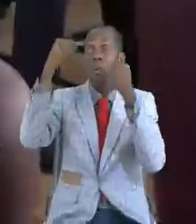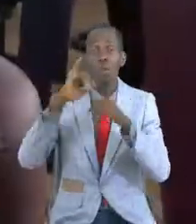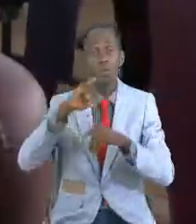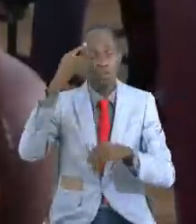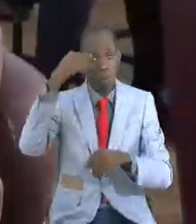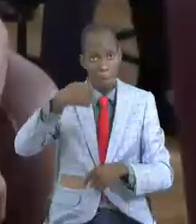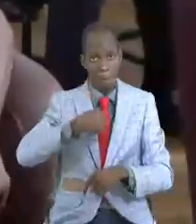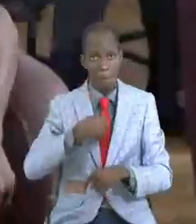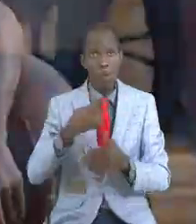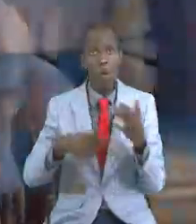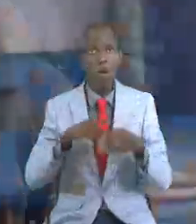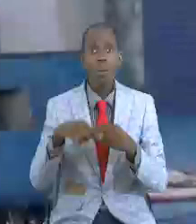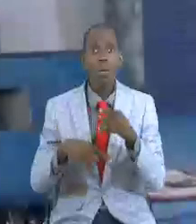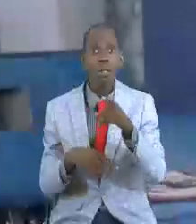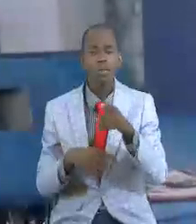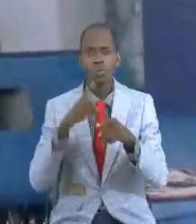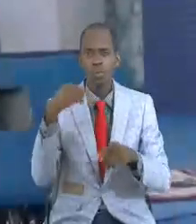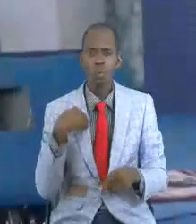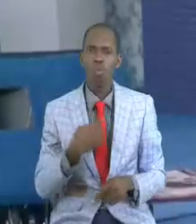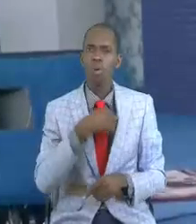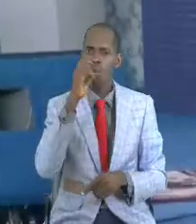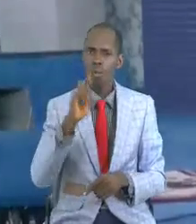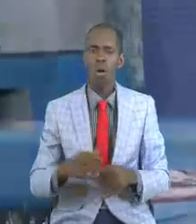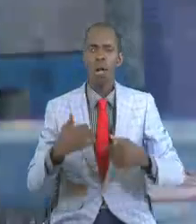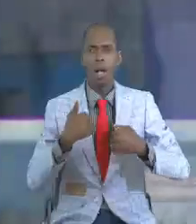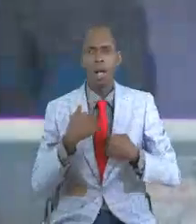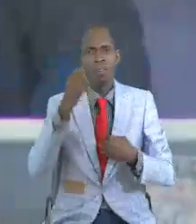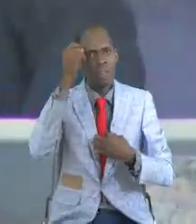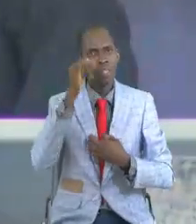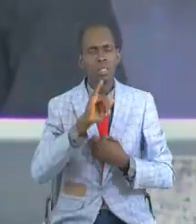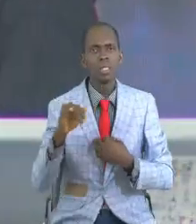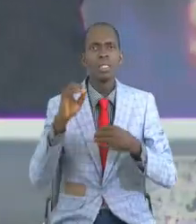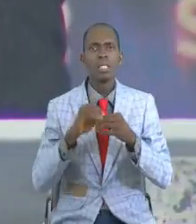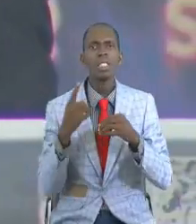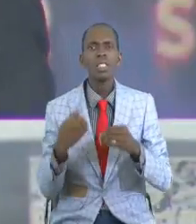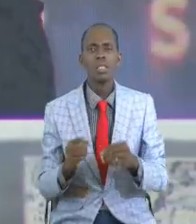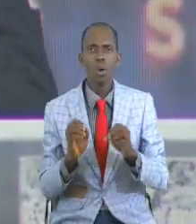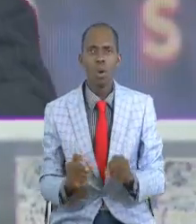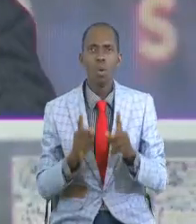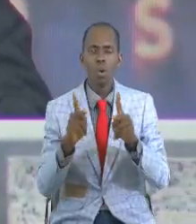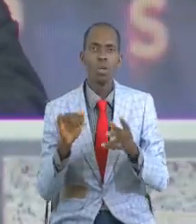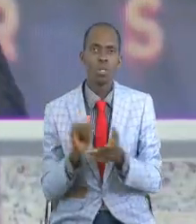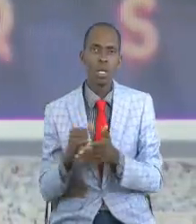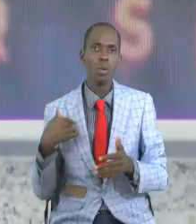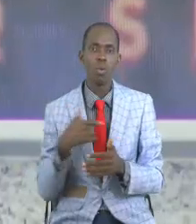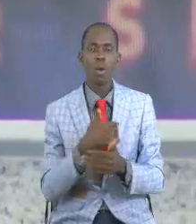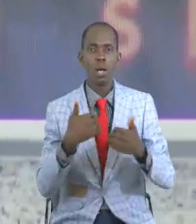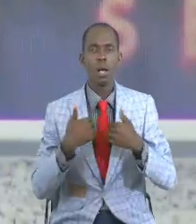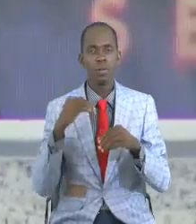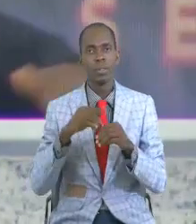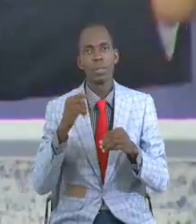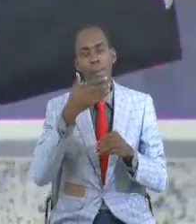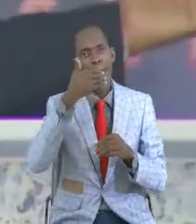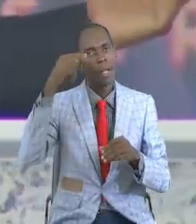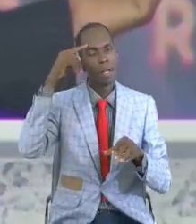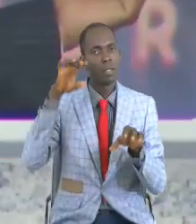We must have understanding in the privilege we have in the better covenant. And